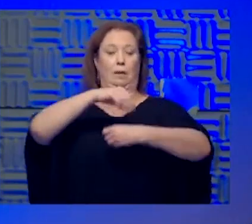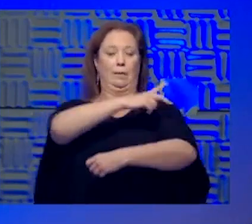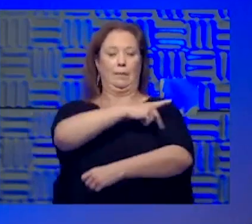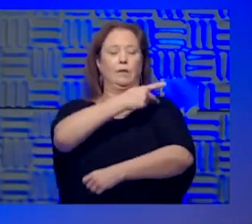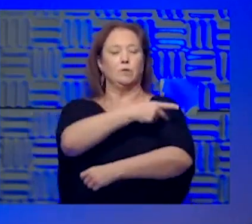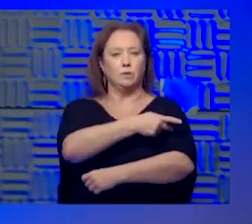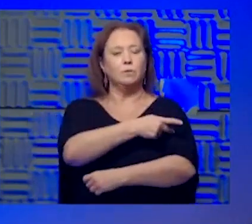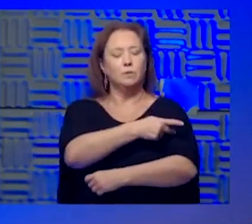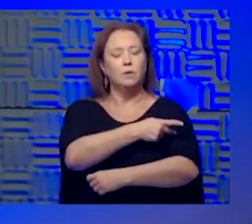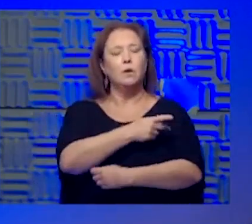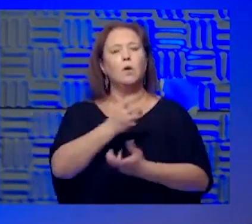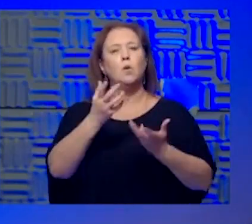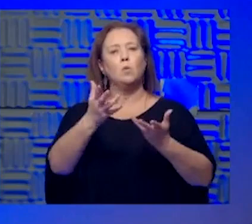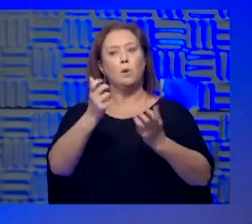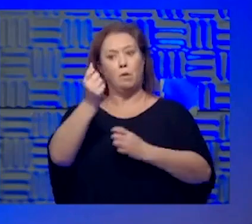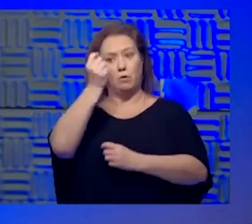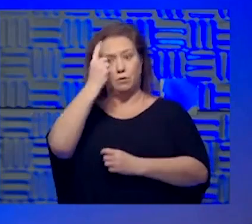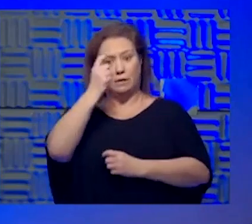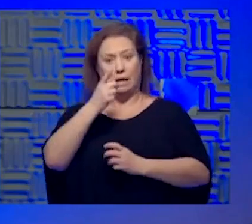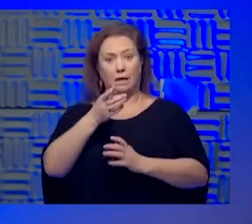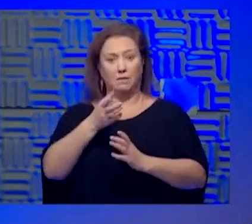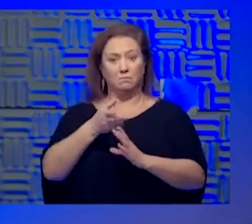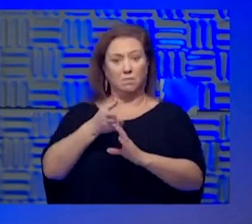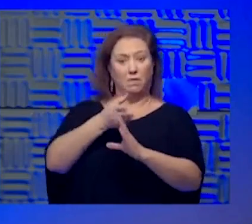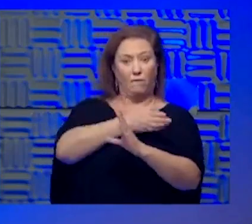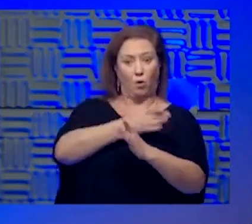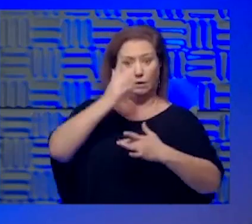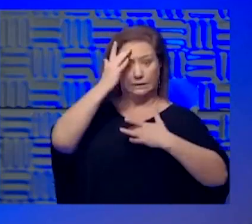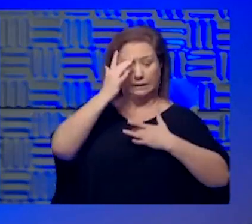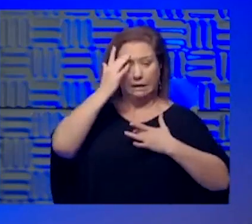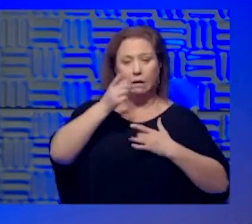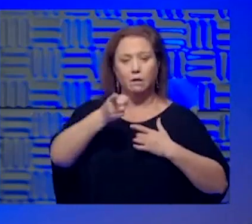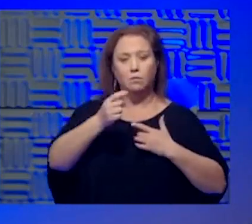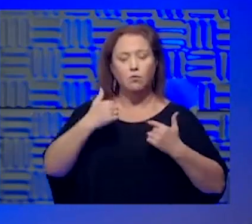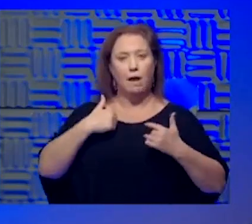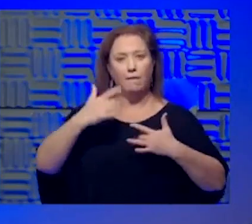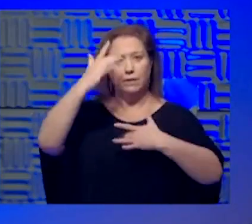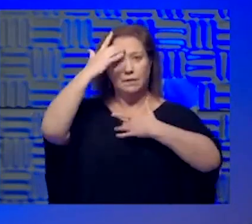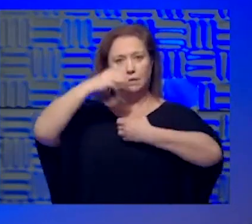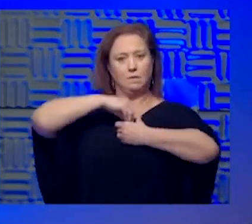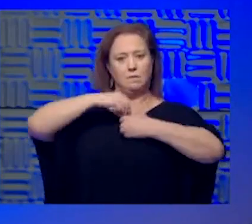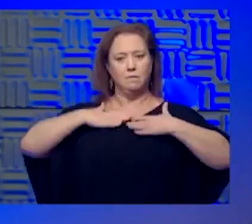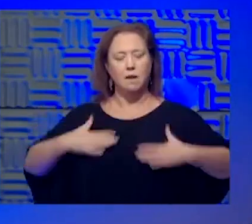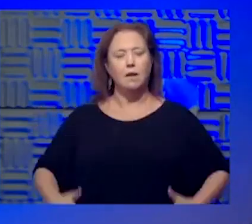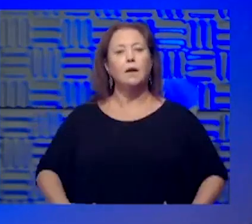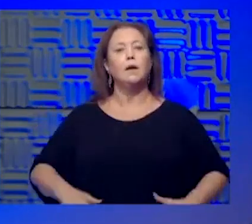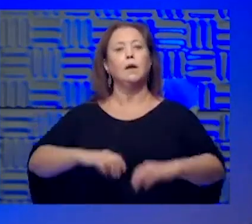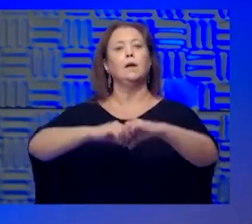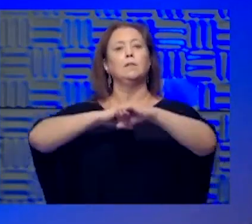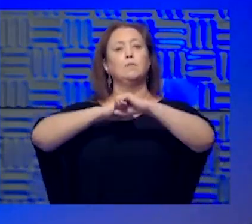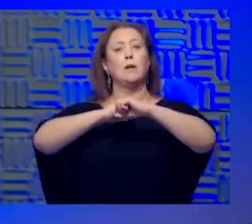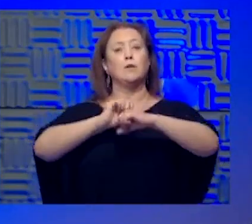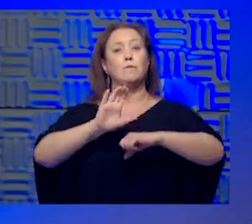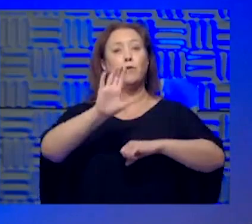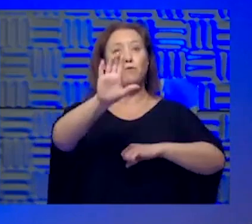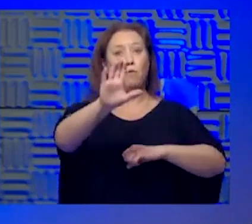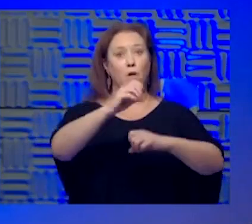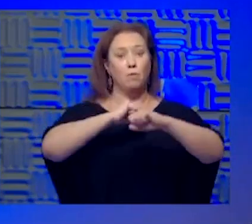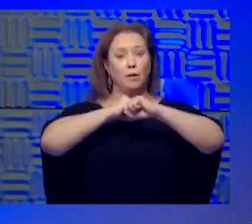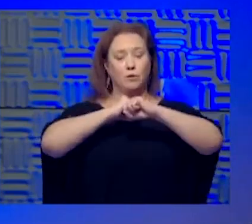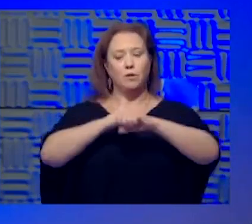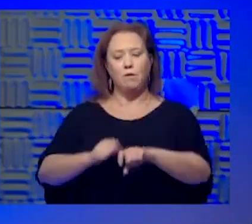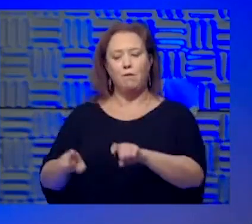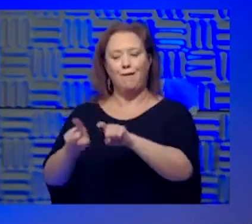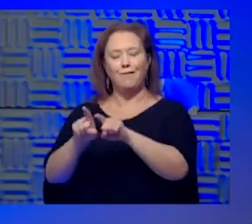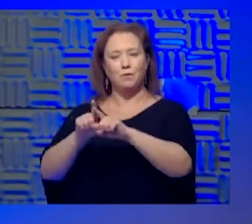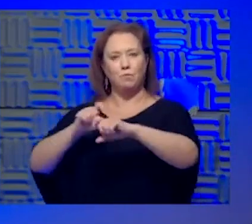so that we can understand, are you asymptomatic, are you carrying the disease? This is for protection of you as well as for